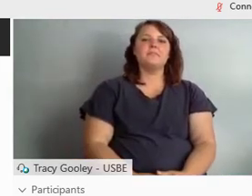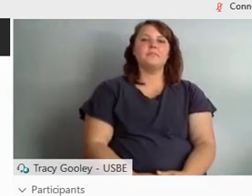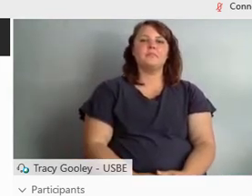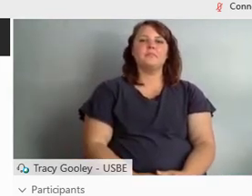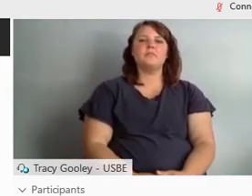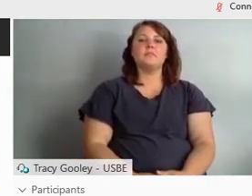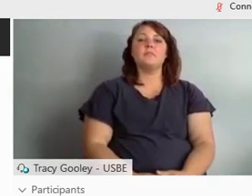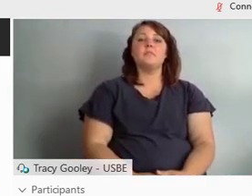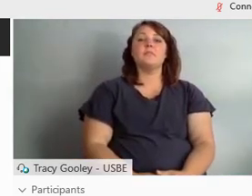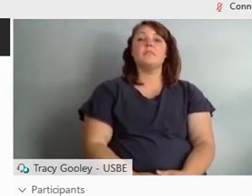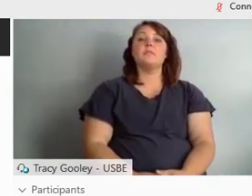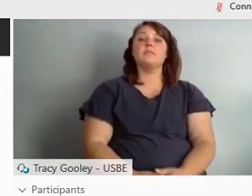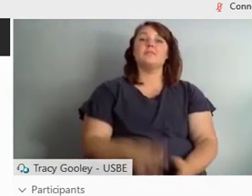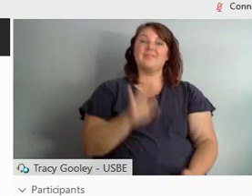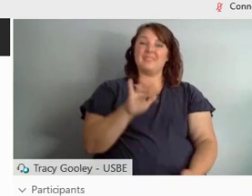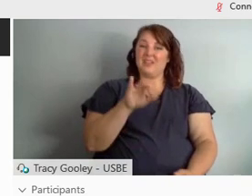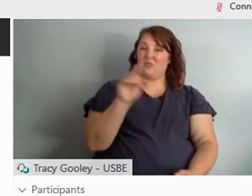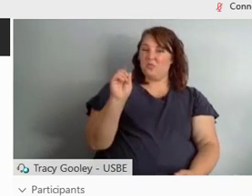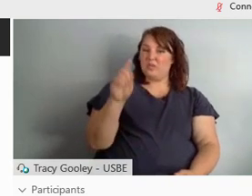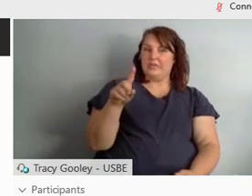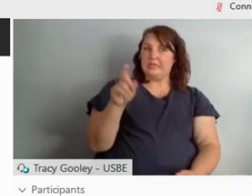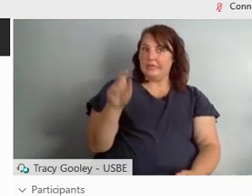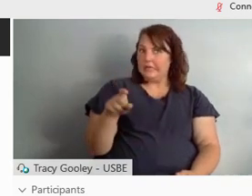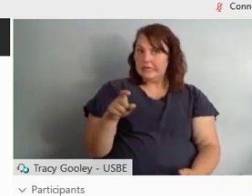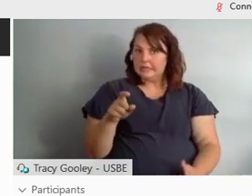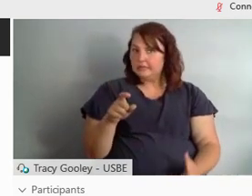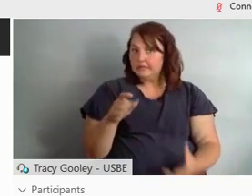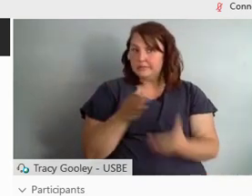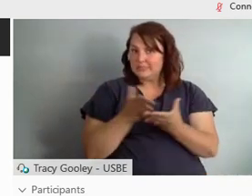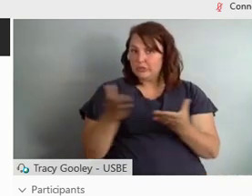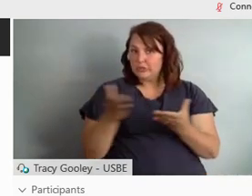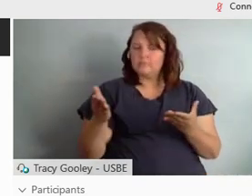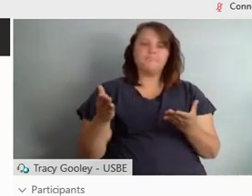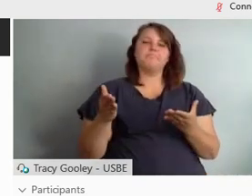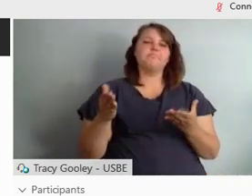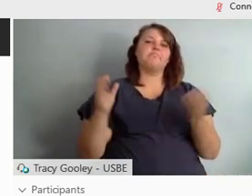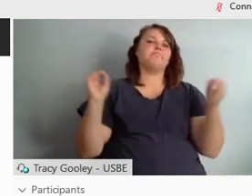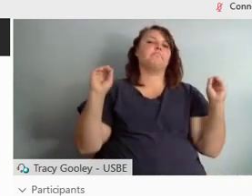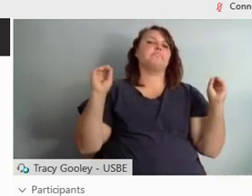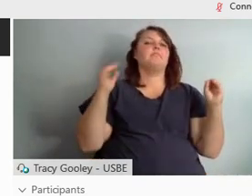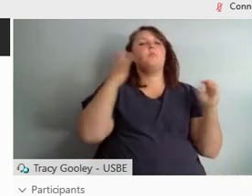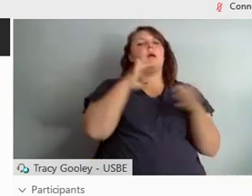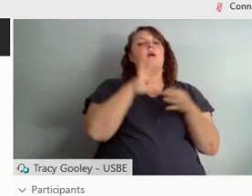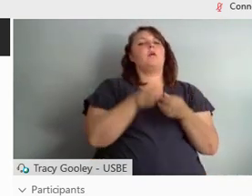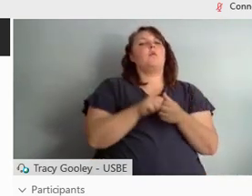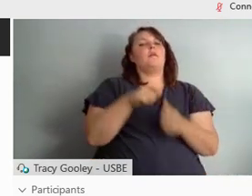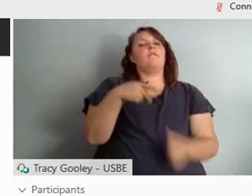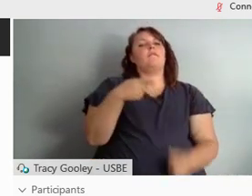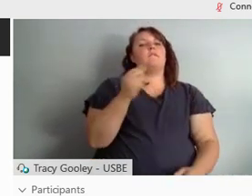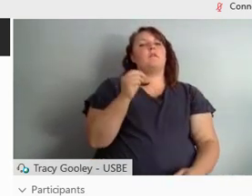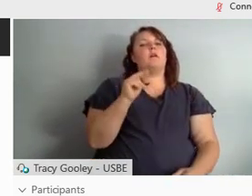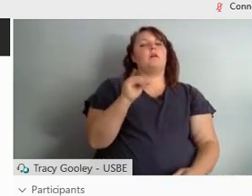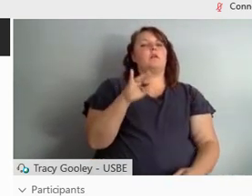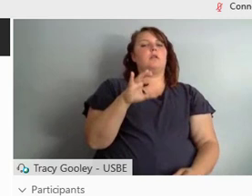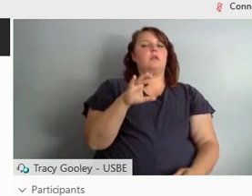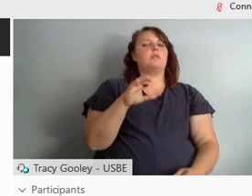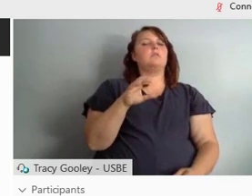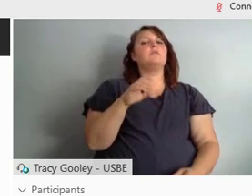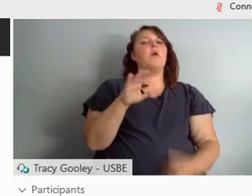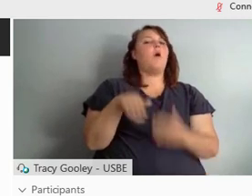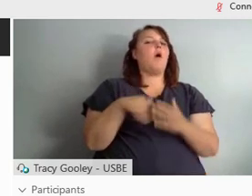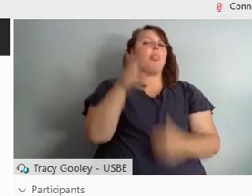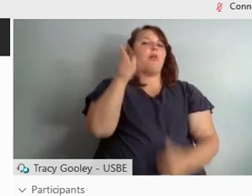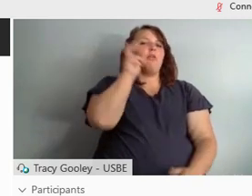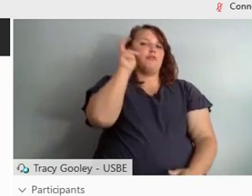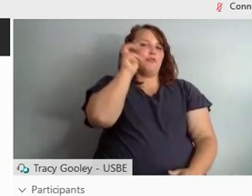For this question, you don't need any materials because it is a phonemic awareness question and it's all auditory.